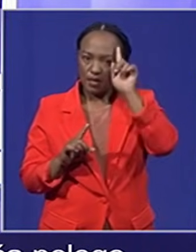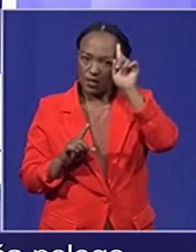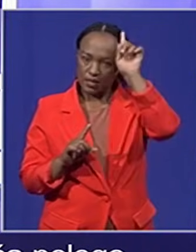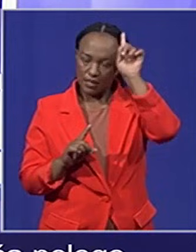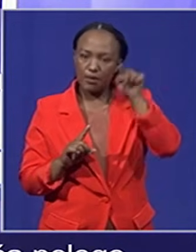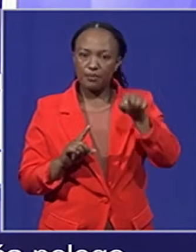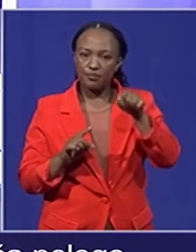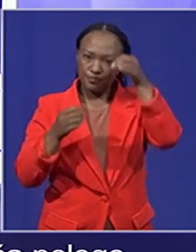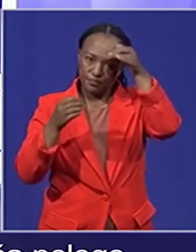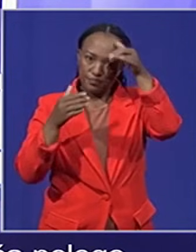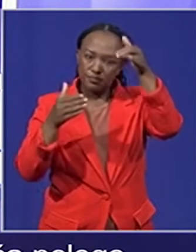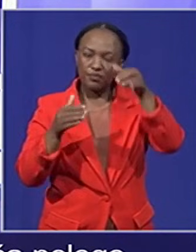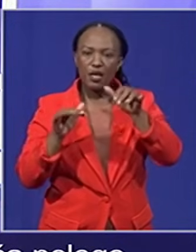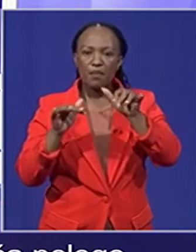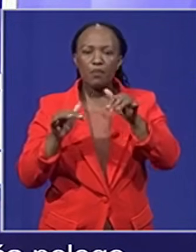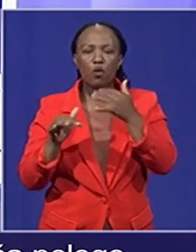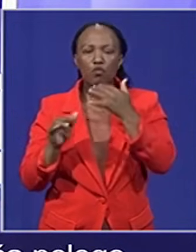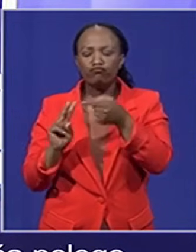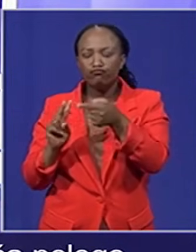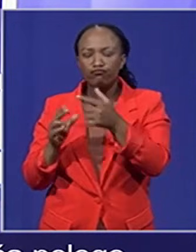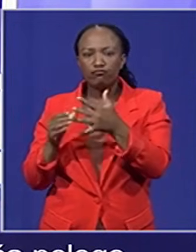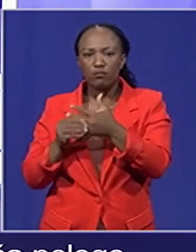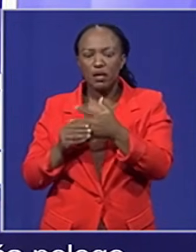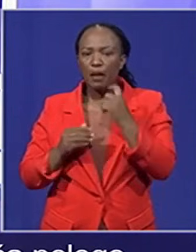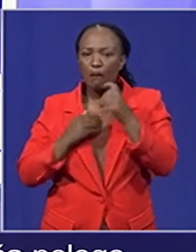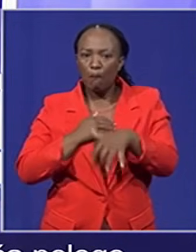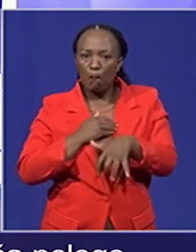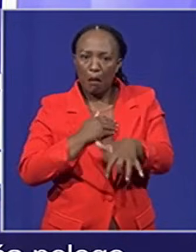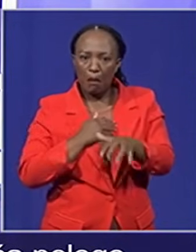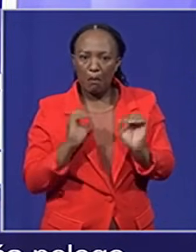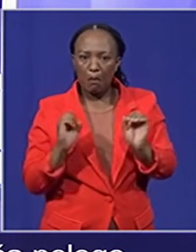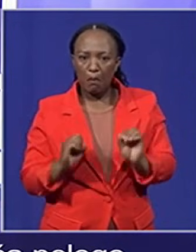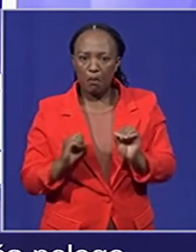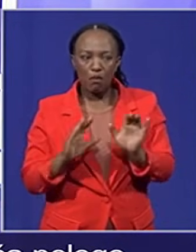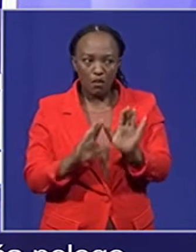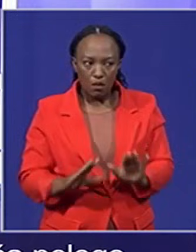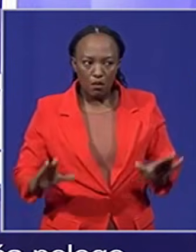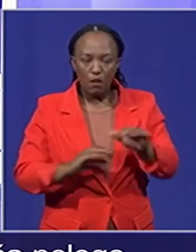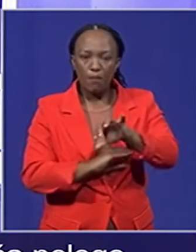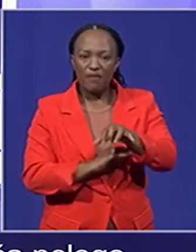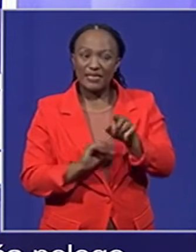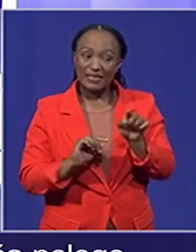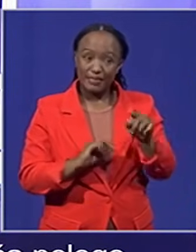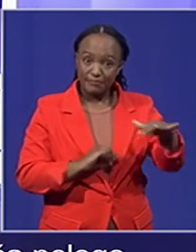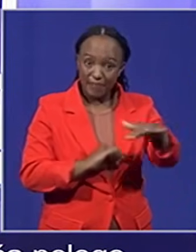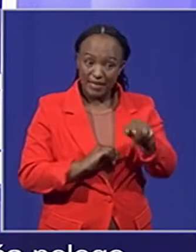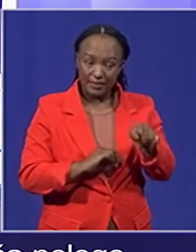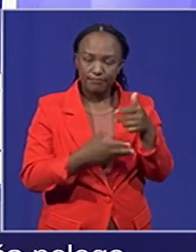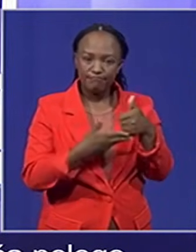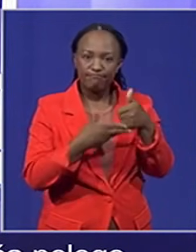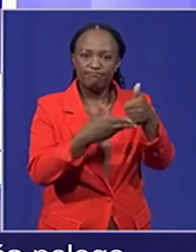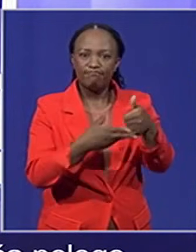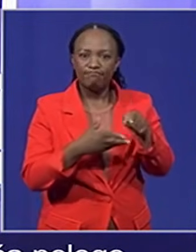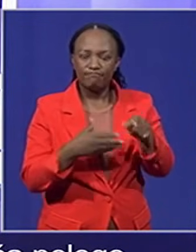Academic. Balekane bao ba tshwenyago ke tša pelegi go tšwa metseng yeo e fapane go ralala le province ba tla hwetša sebaka sa go hwetša thušo bakeng